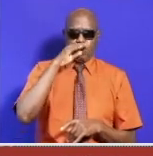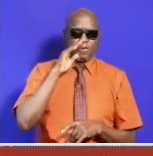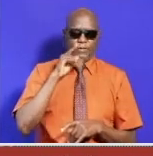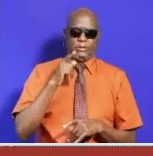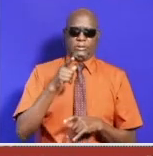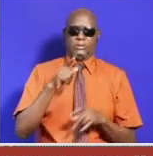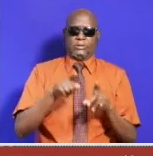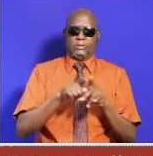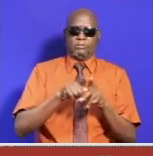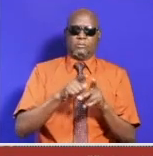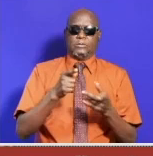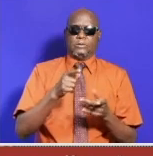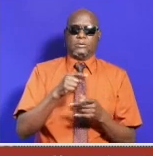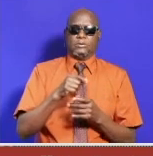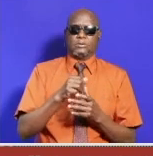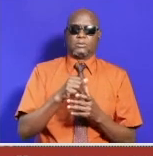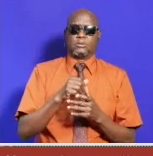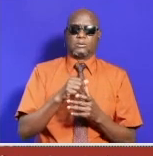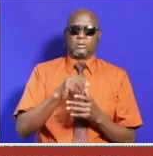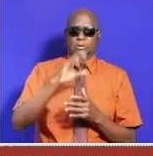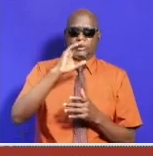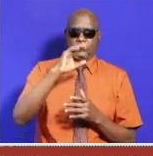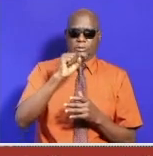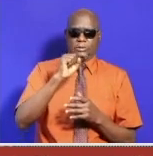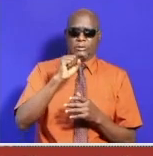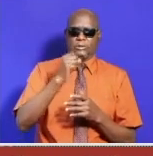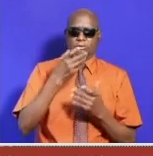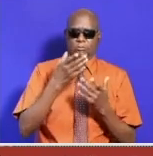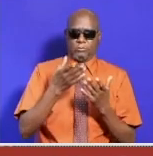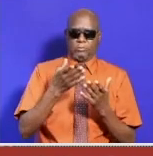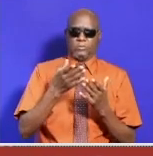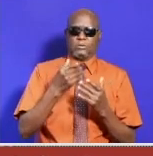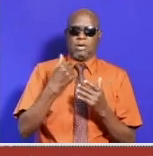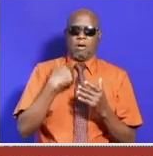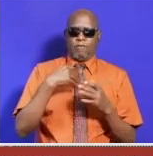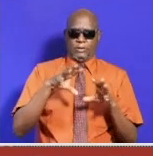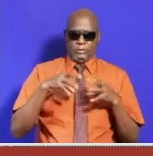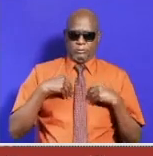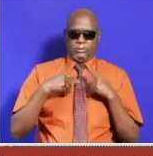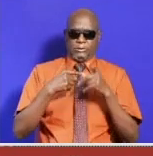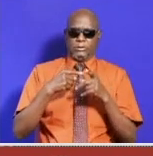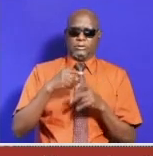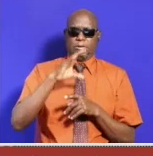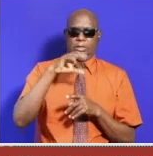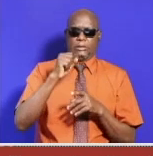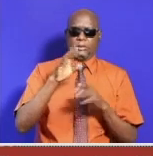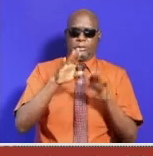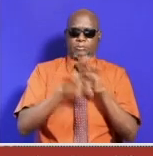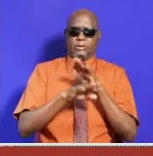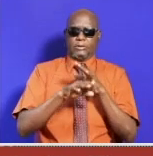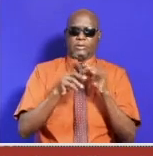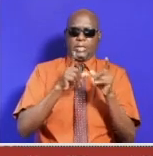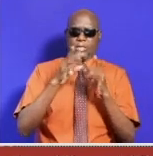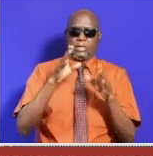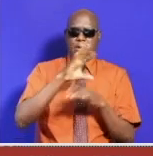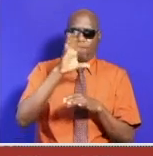Cabinet Secretary for Foreign and Diaspora Affairs, has been received at the Beijing Capital International Airport by the Deputy Directors at the Department of